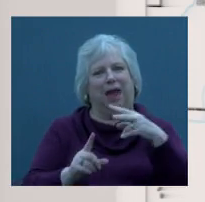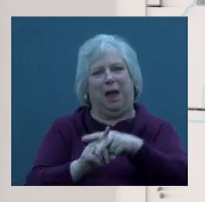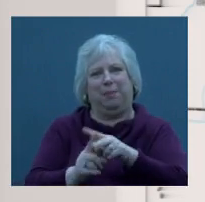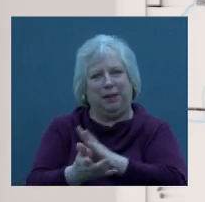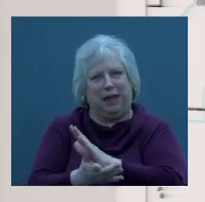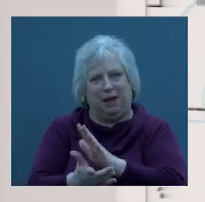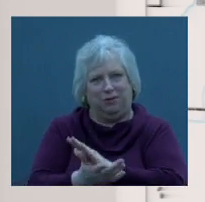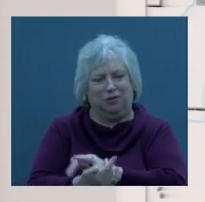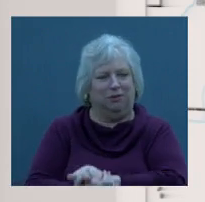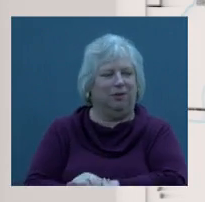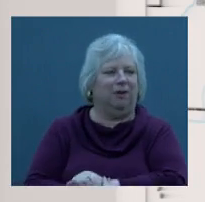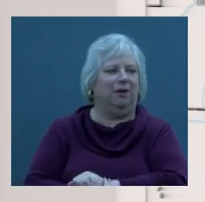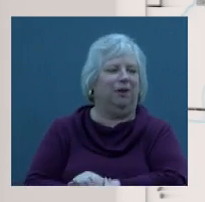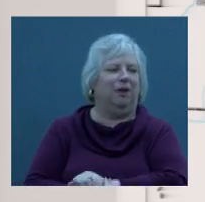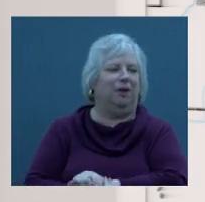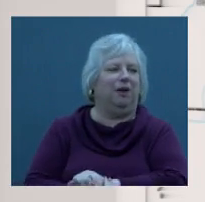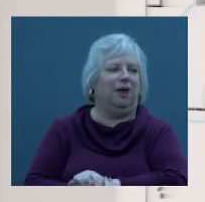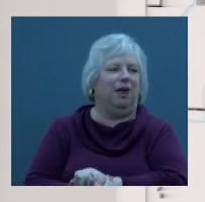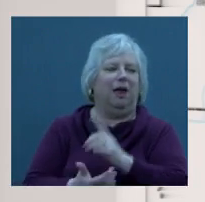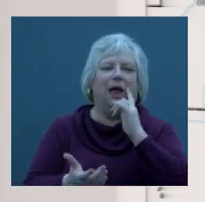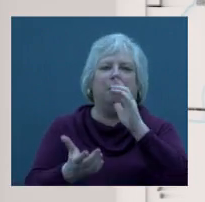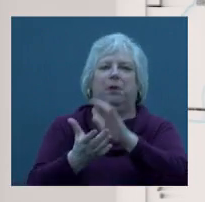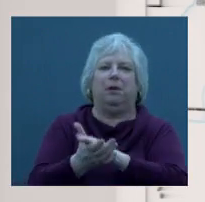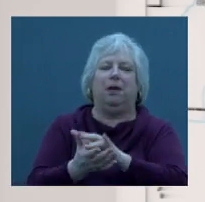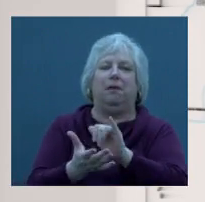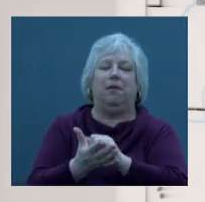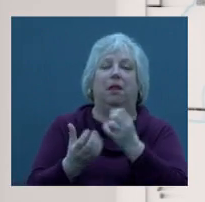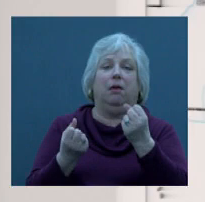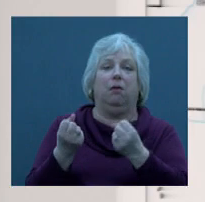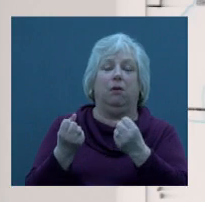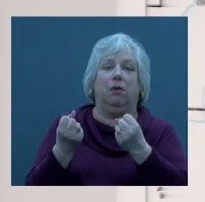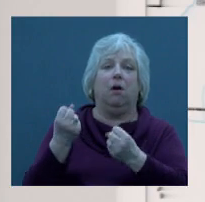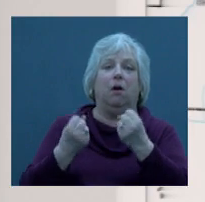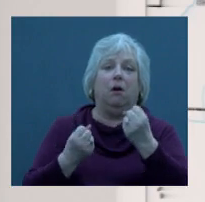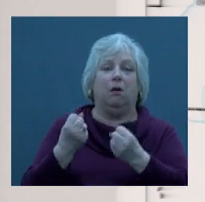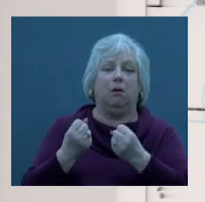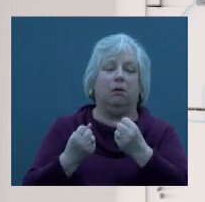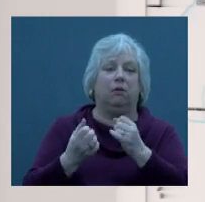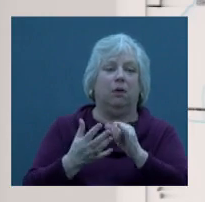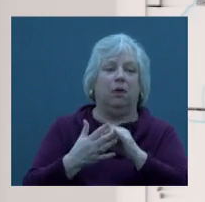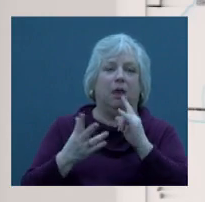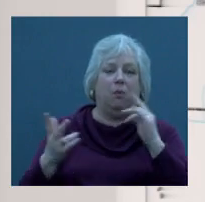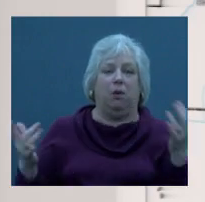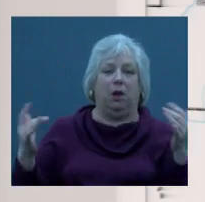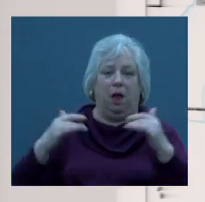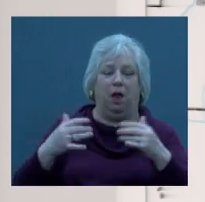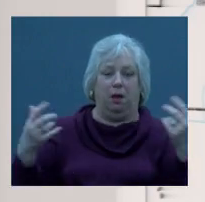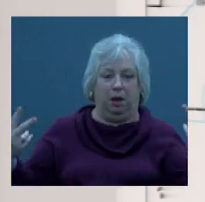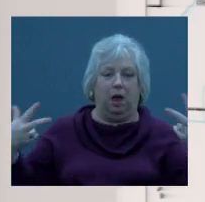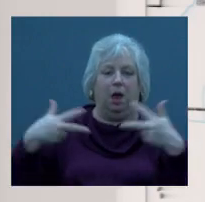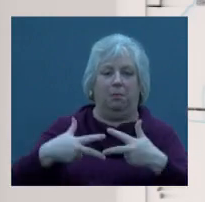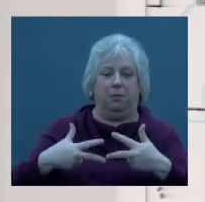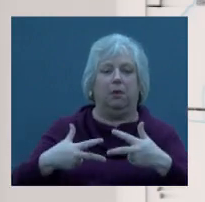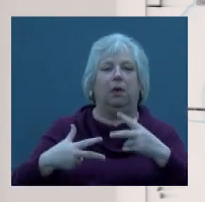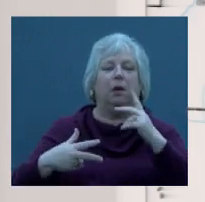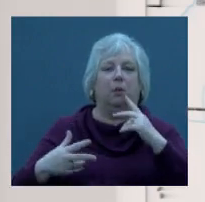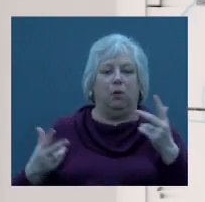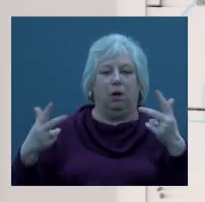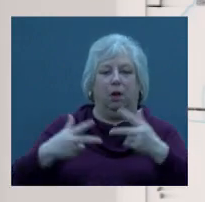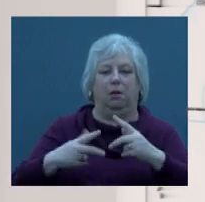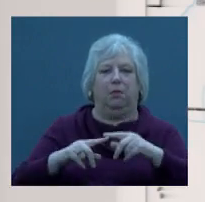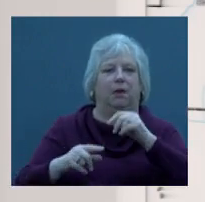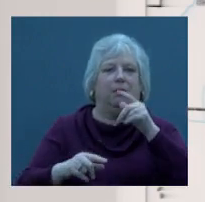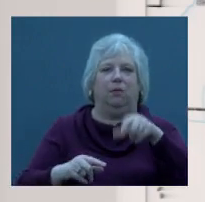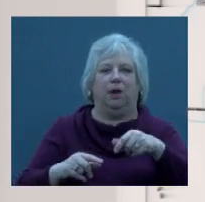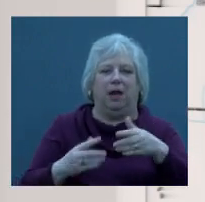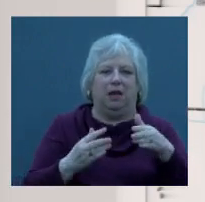I believe that the cars that will come are going to come, but they don't need